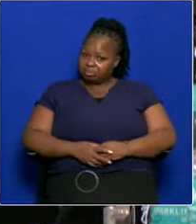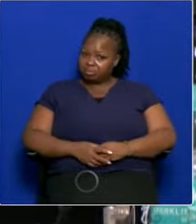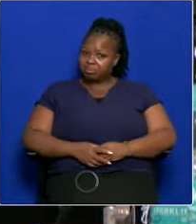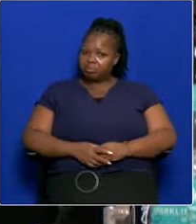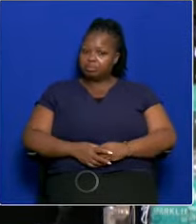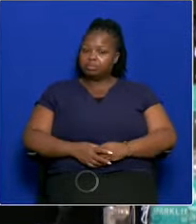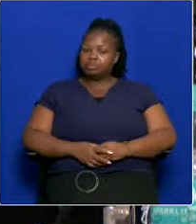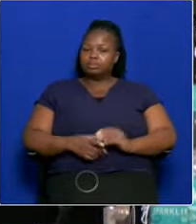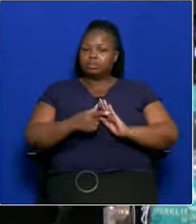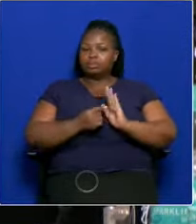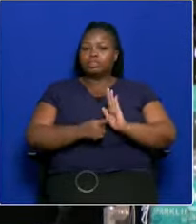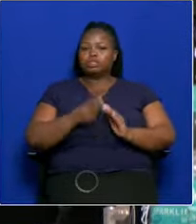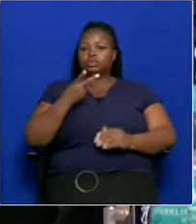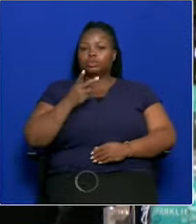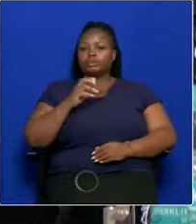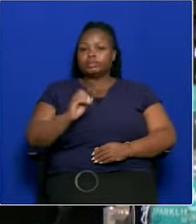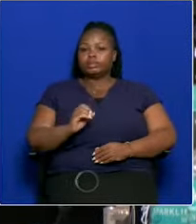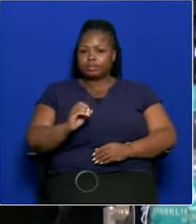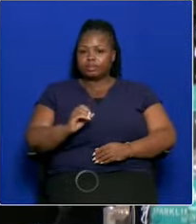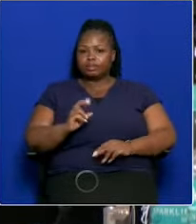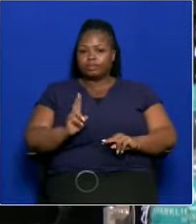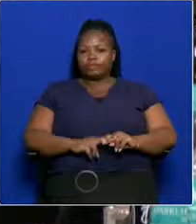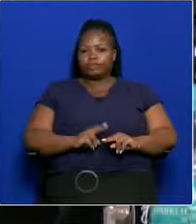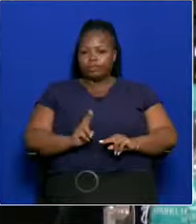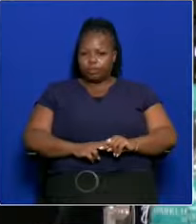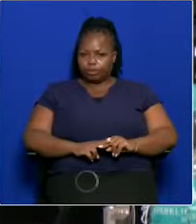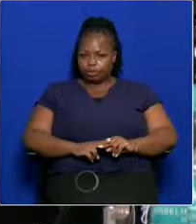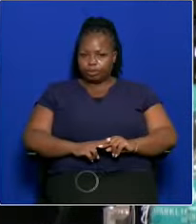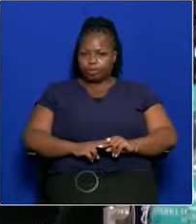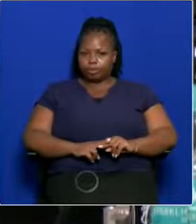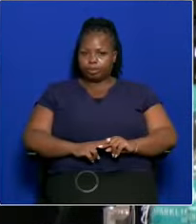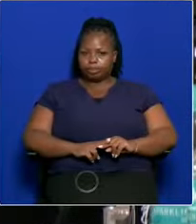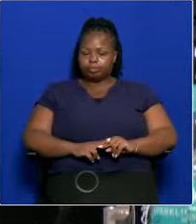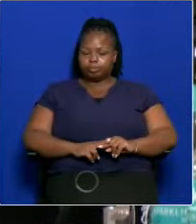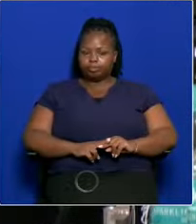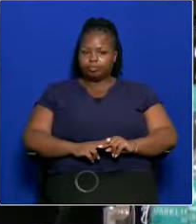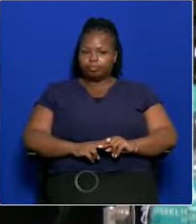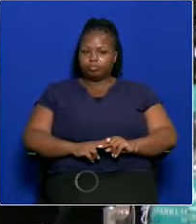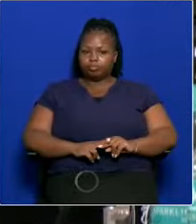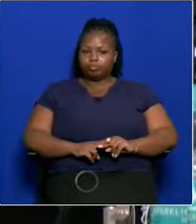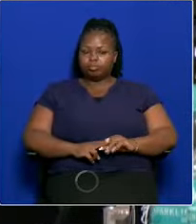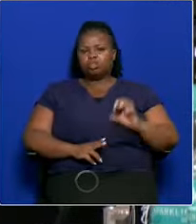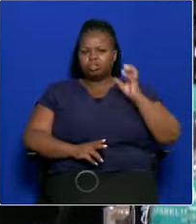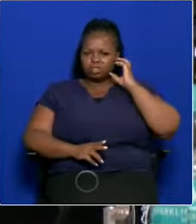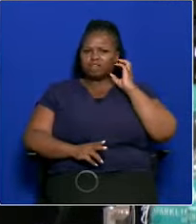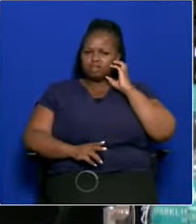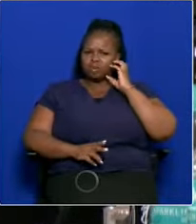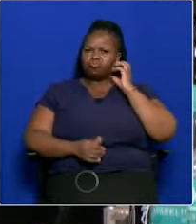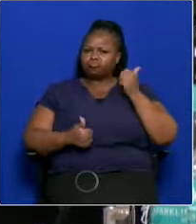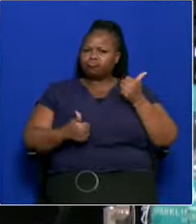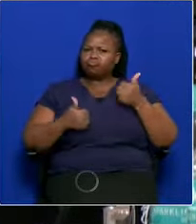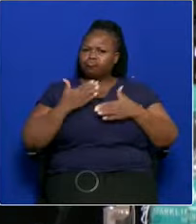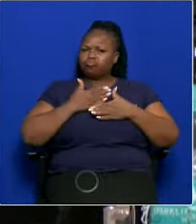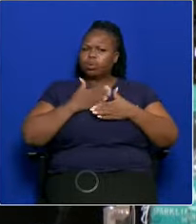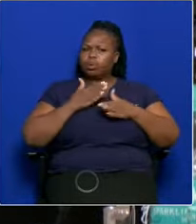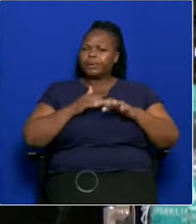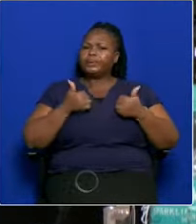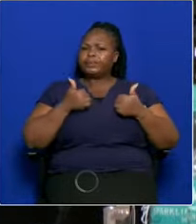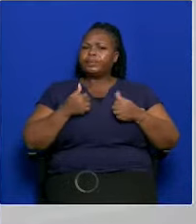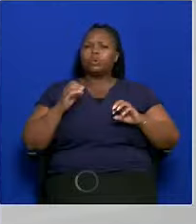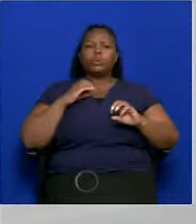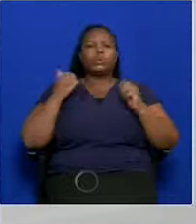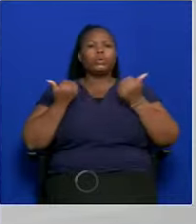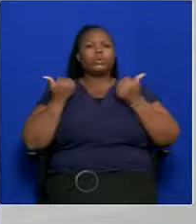20th of February, you had a device that was operational and you were already in communications on WhatsApp.